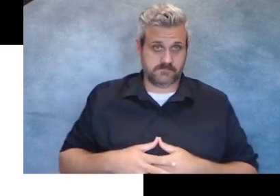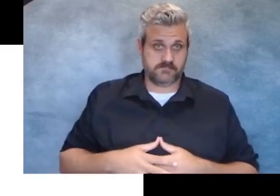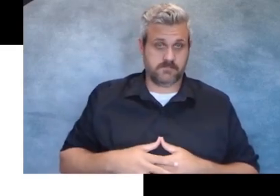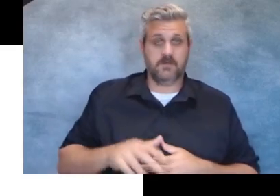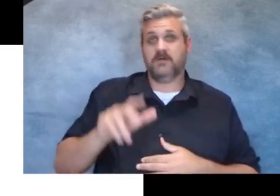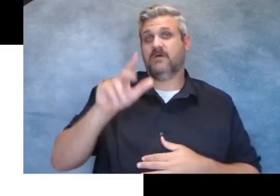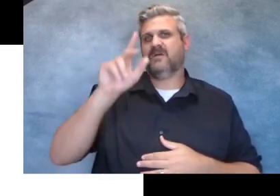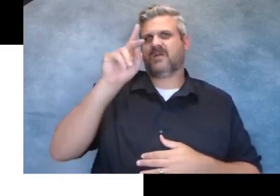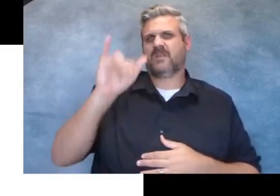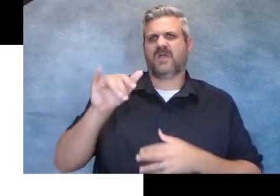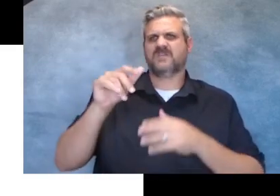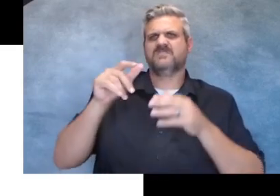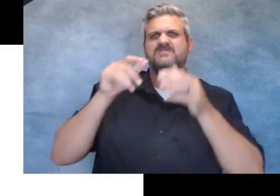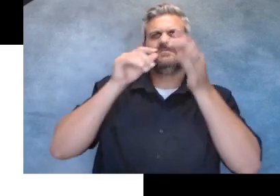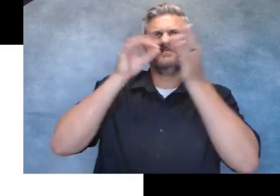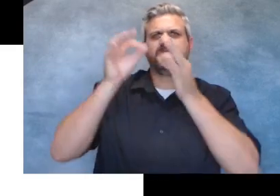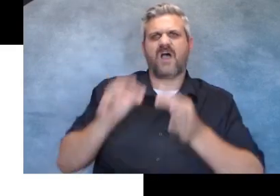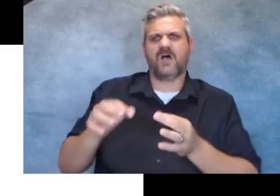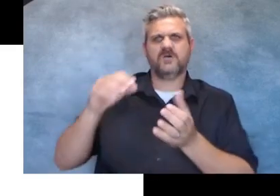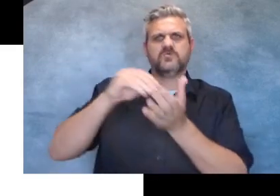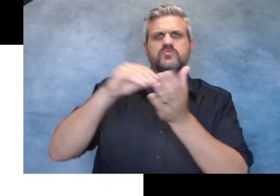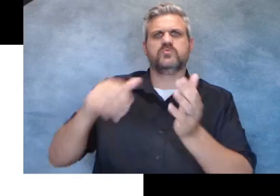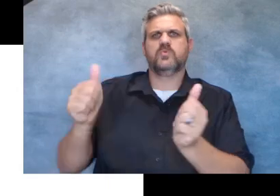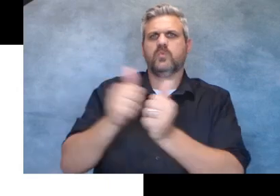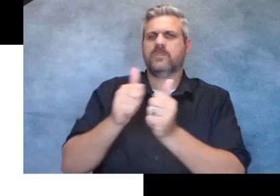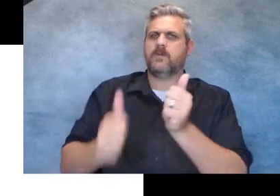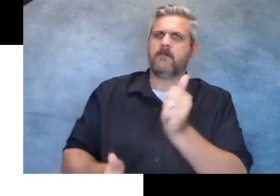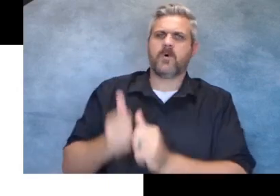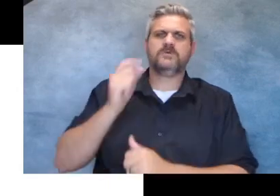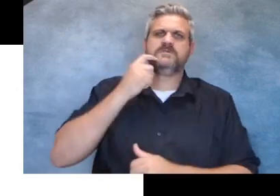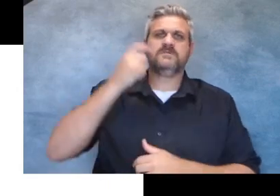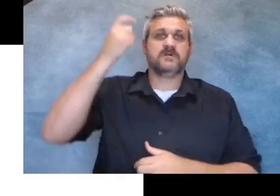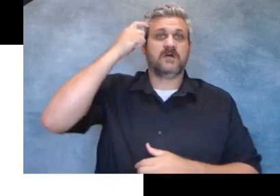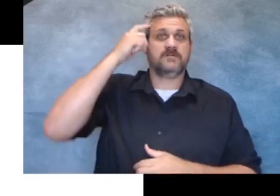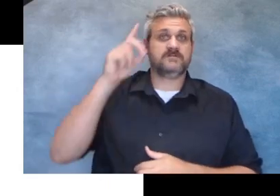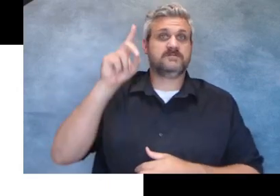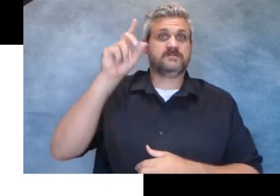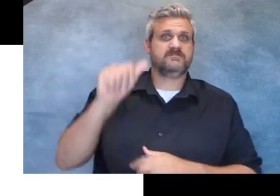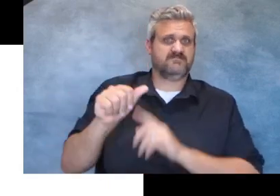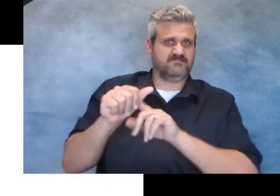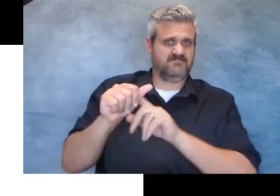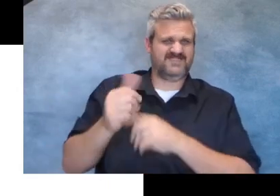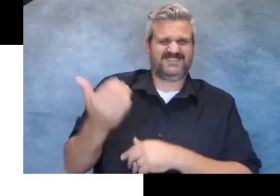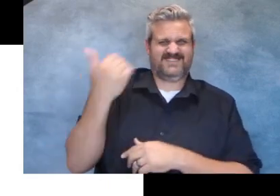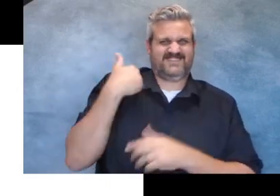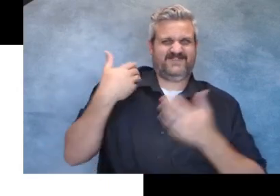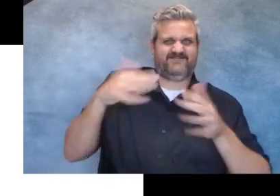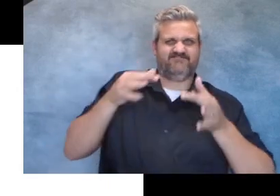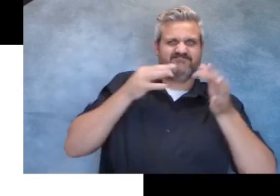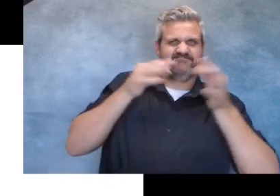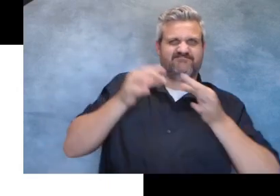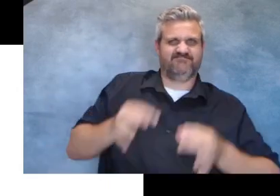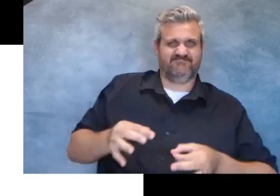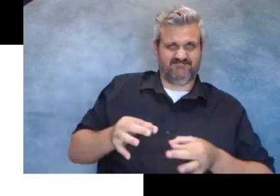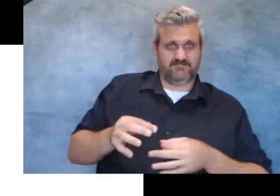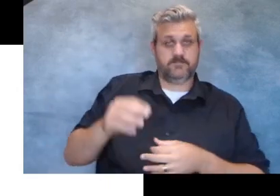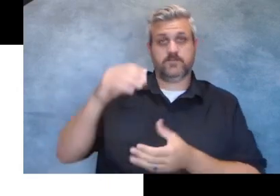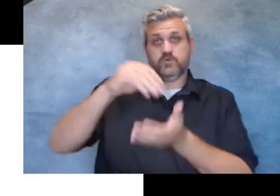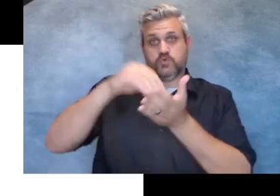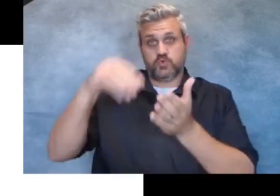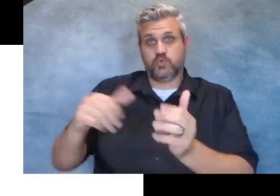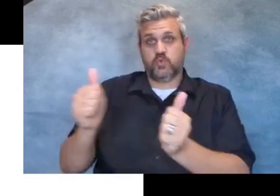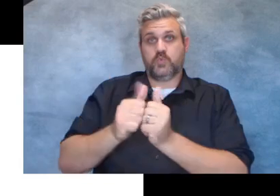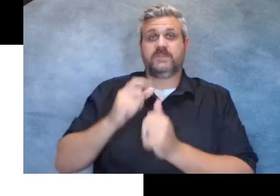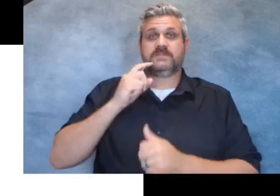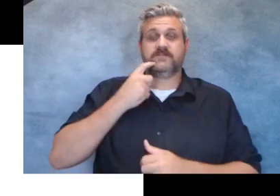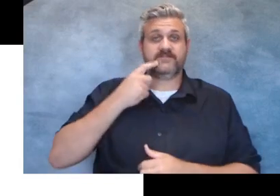The Kentucky definition of a student with the most significant cognitive disability was described earlier in the module. A student